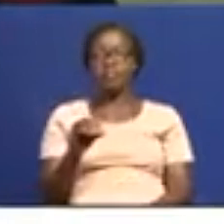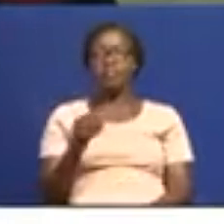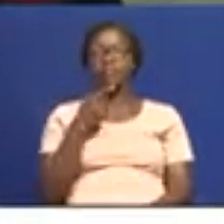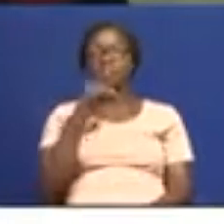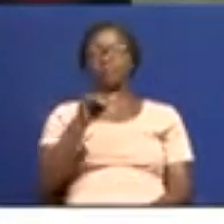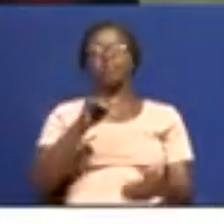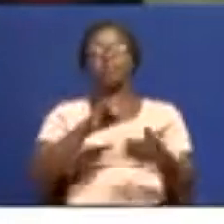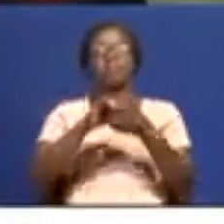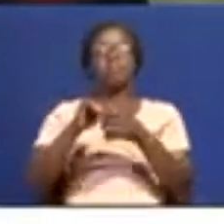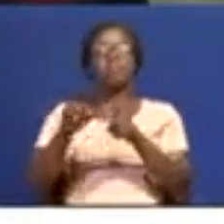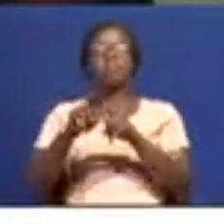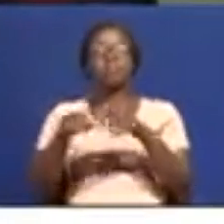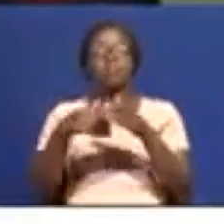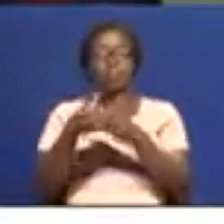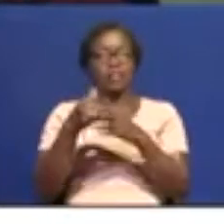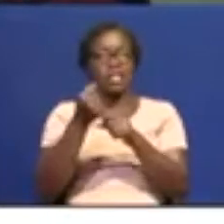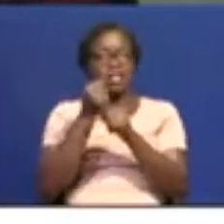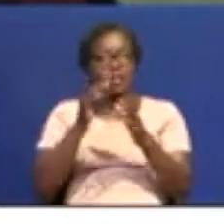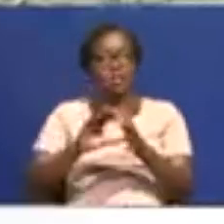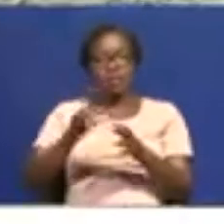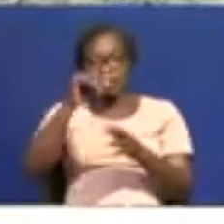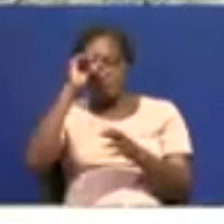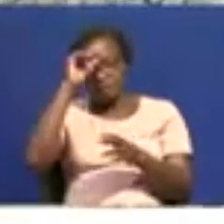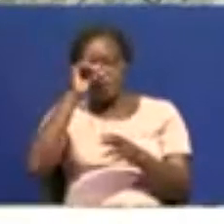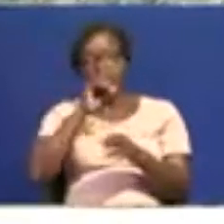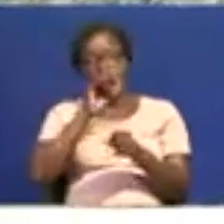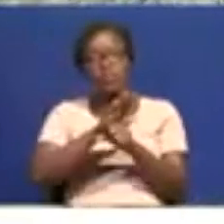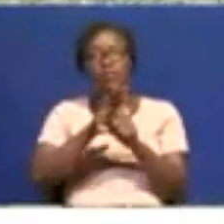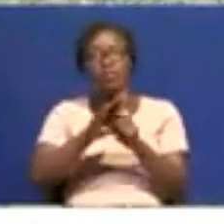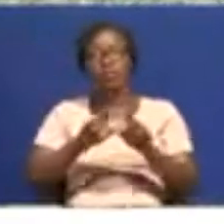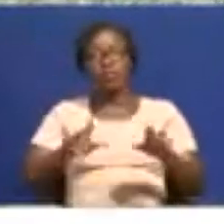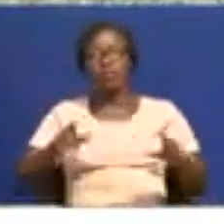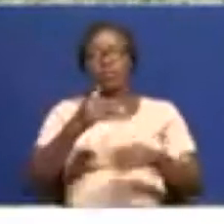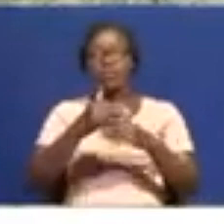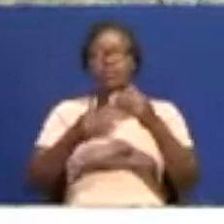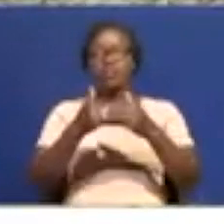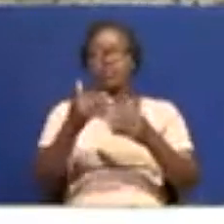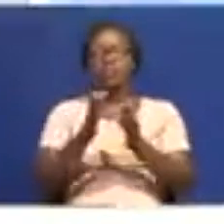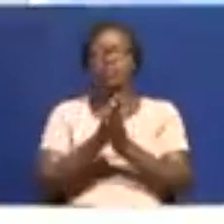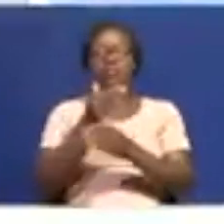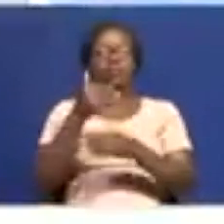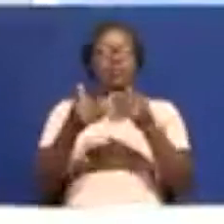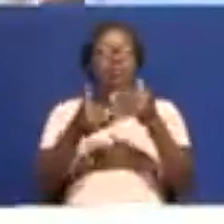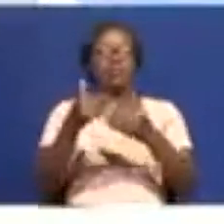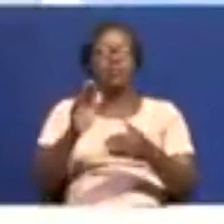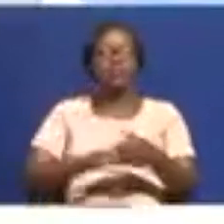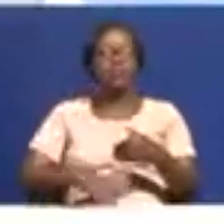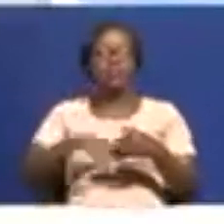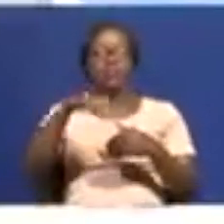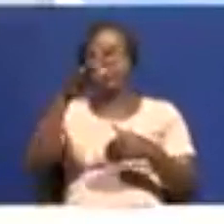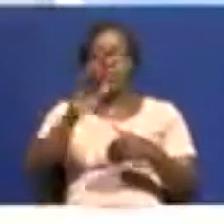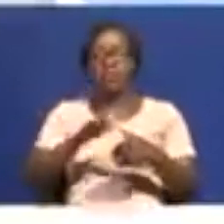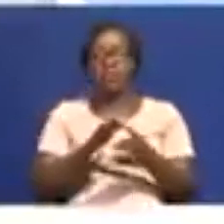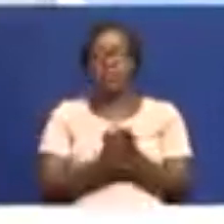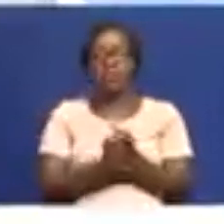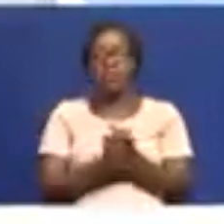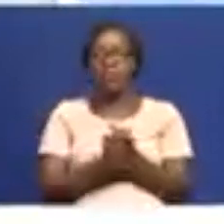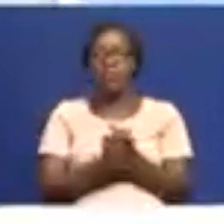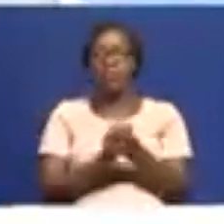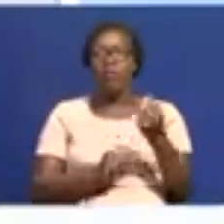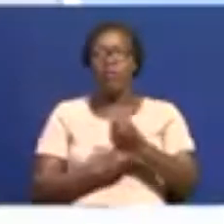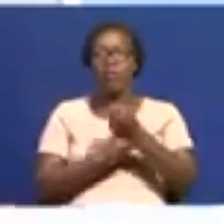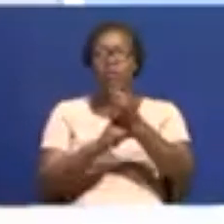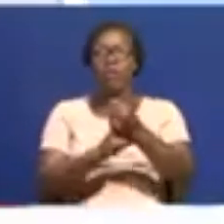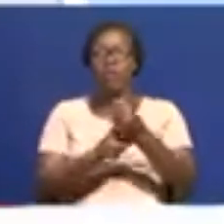they had engaged all stakeholders and the county government had pledged to allocate land for the construction of the monument. And I believe the support I